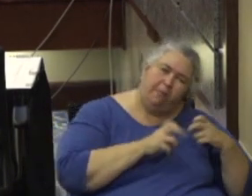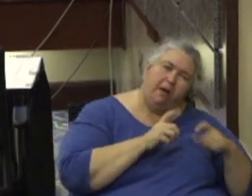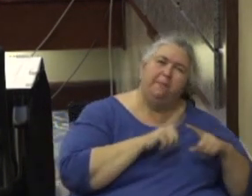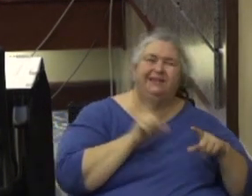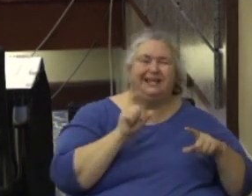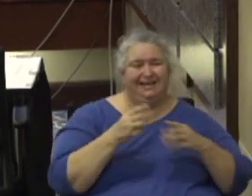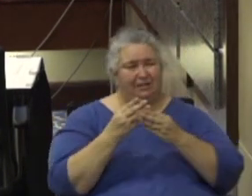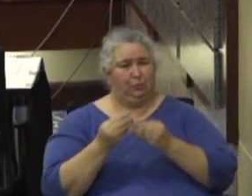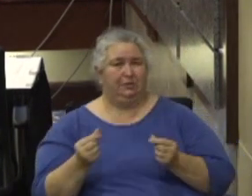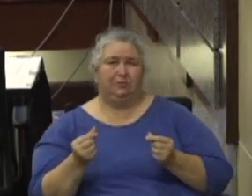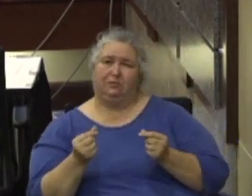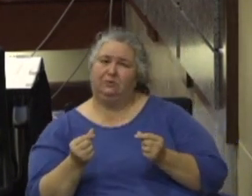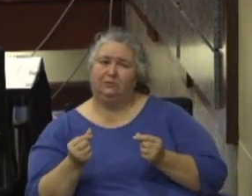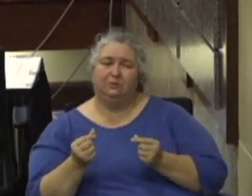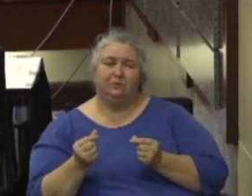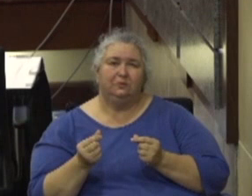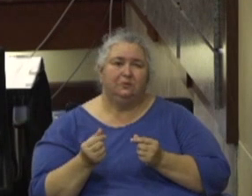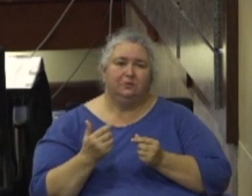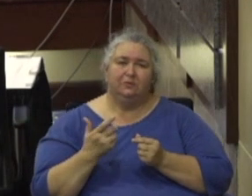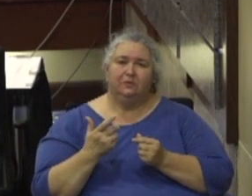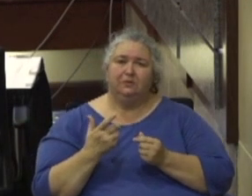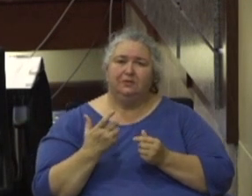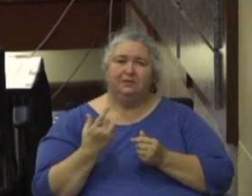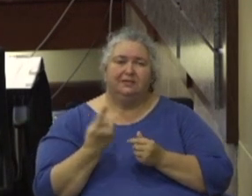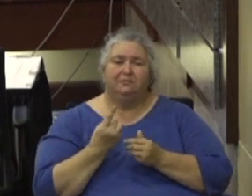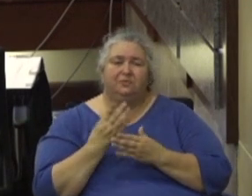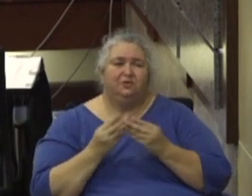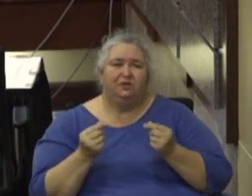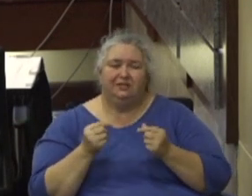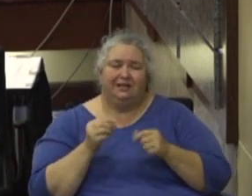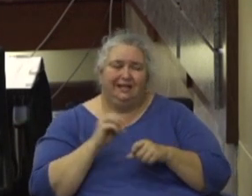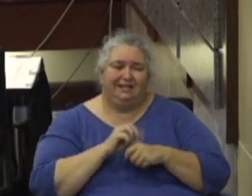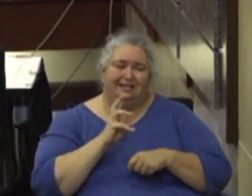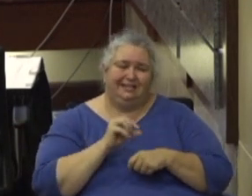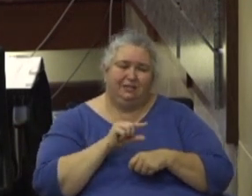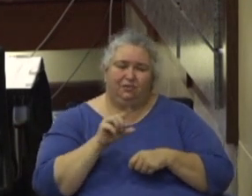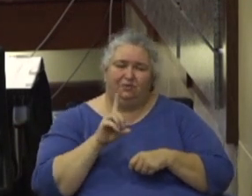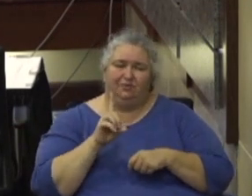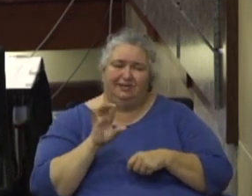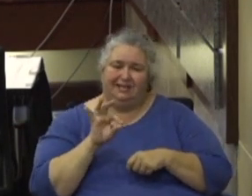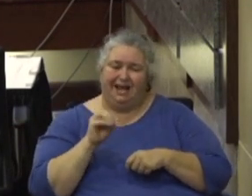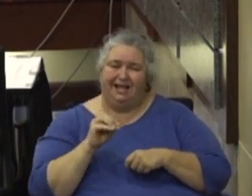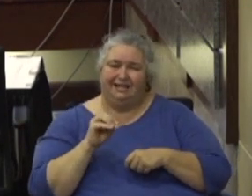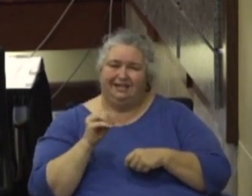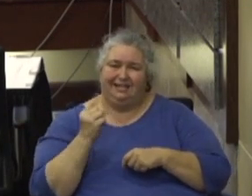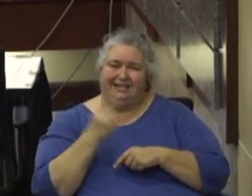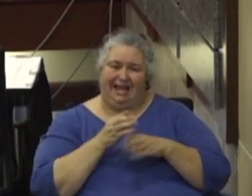and solutions stood up within the 60 to 90-day mark to be able to stay afloat.